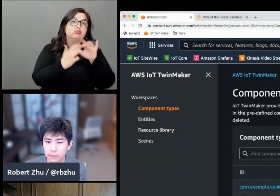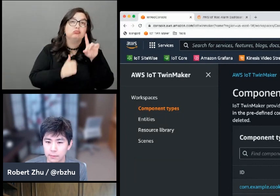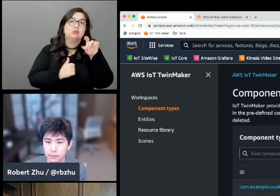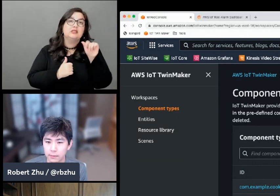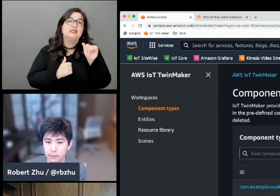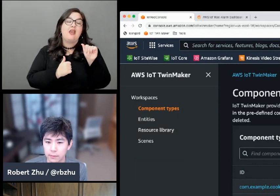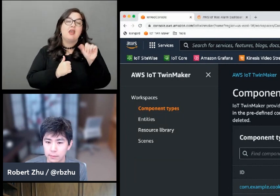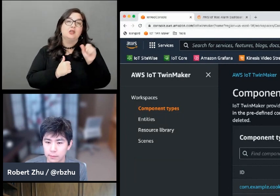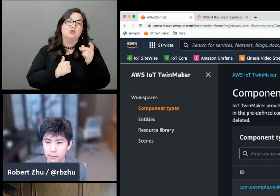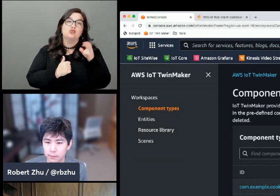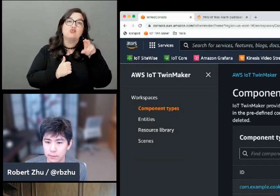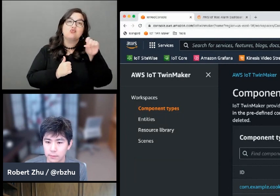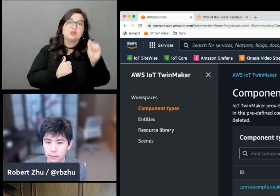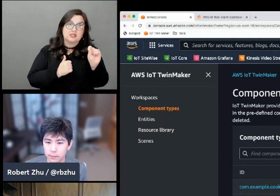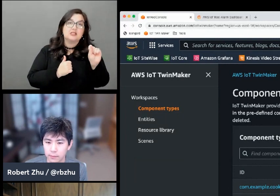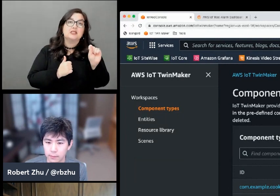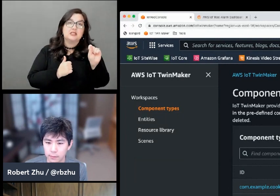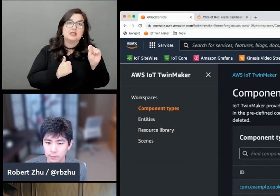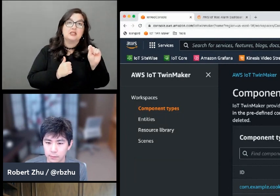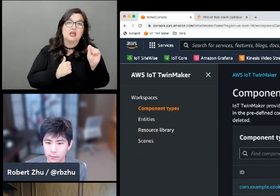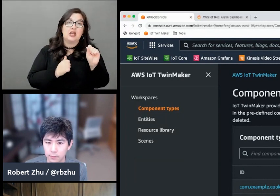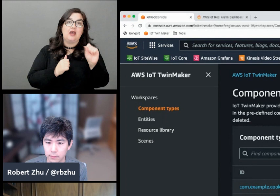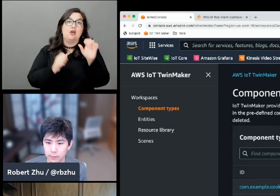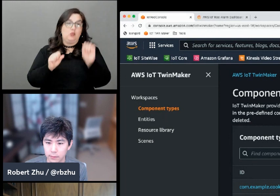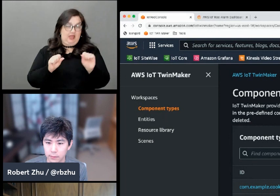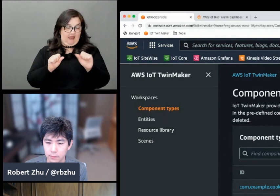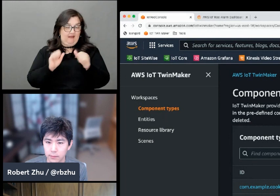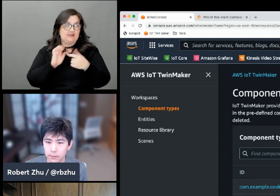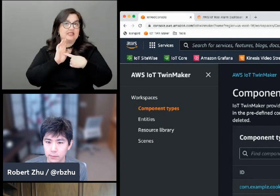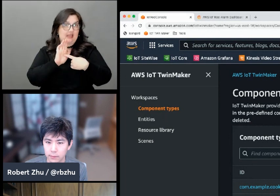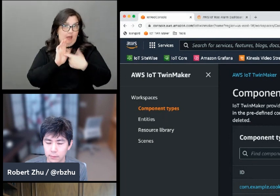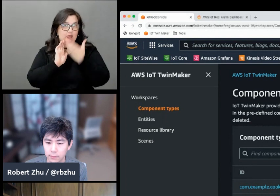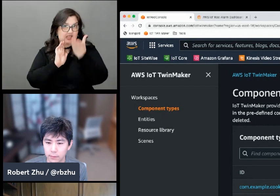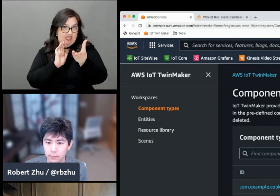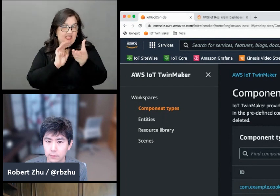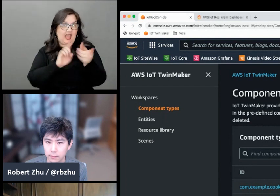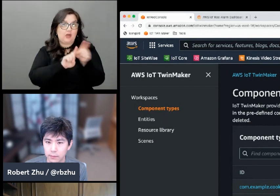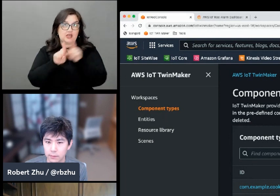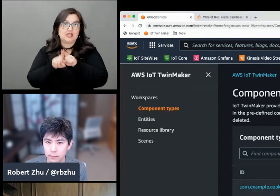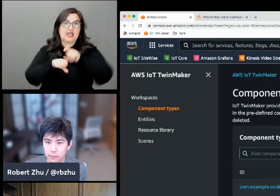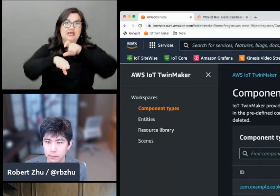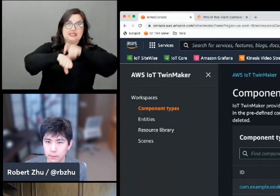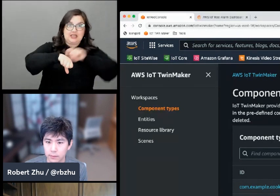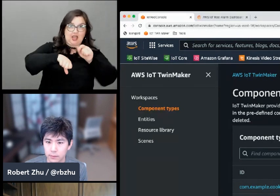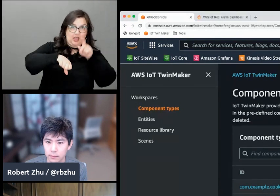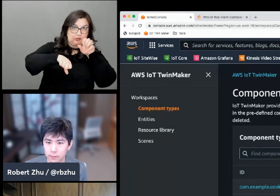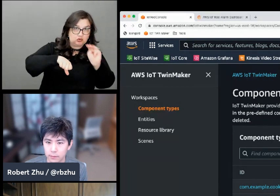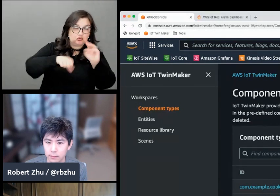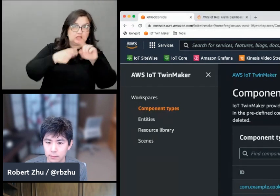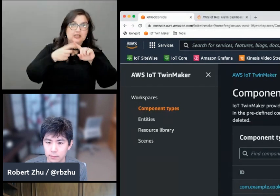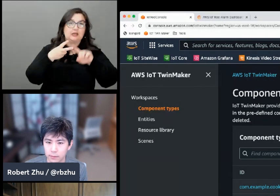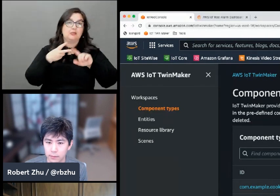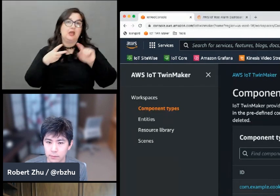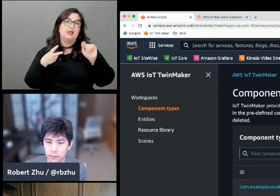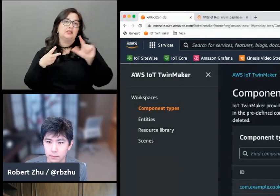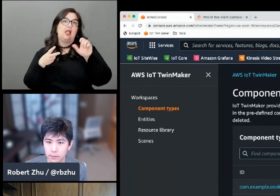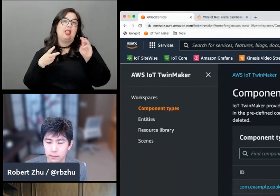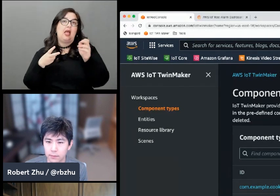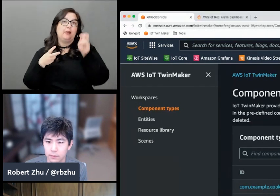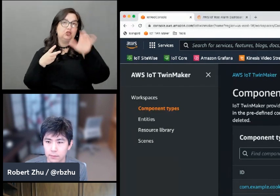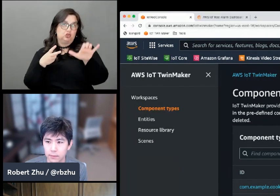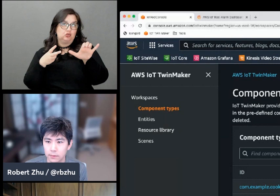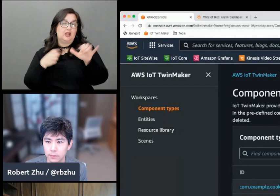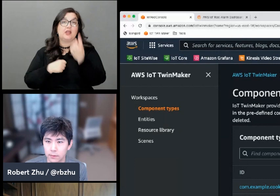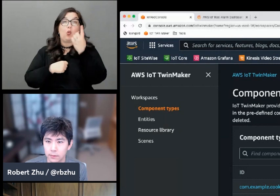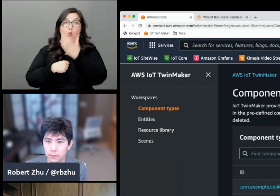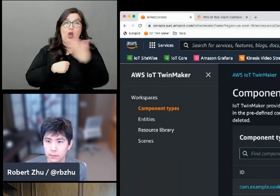have. And so we have samples of that in here. And that's what that TimeStream telemetry component is. One of the things I'll bring up